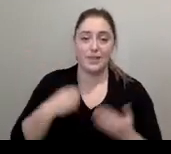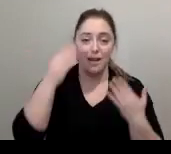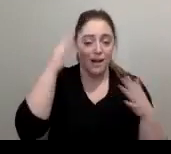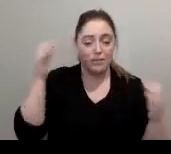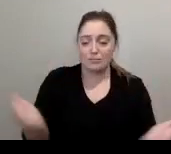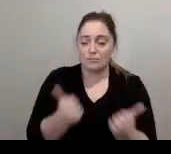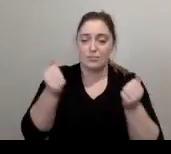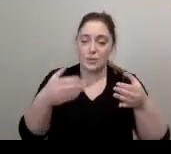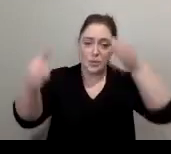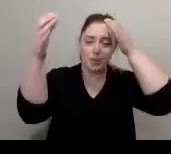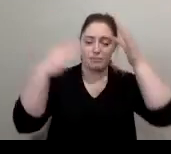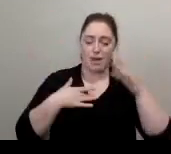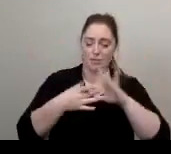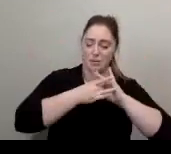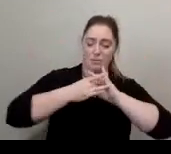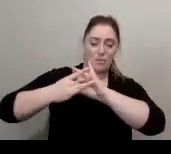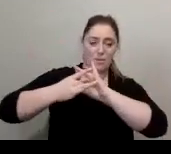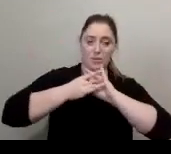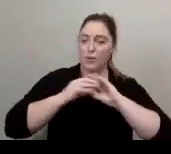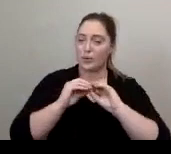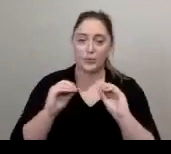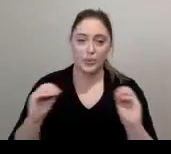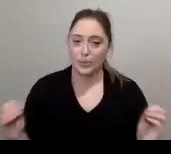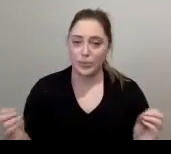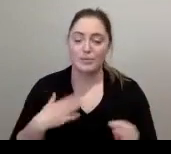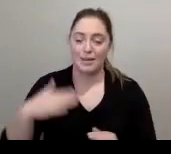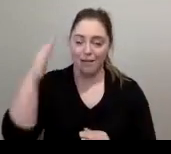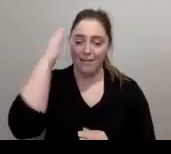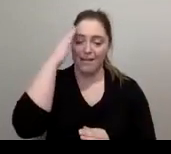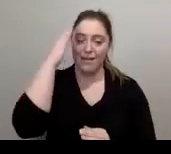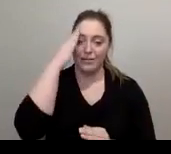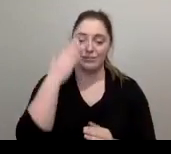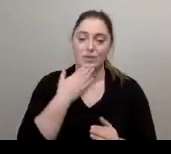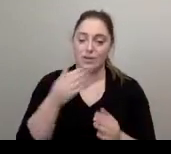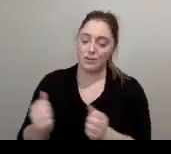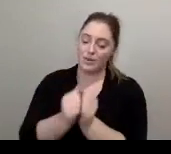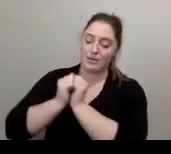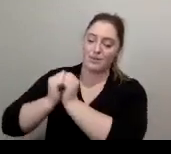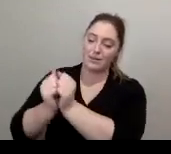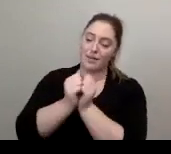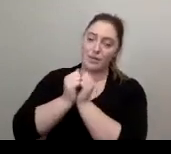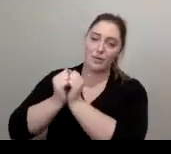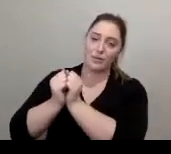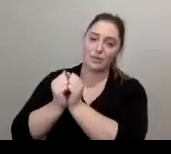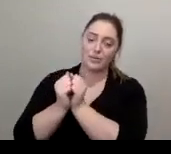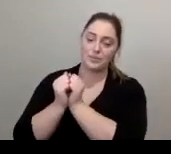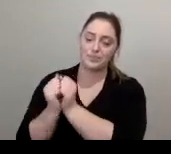where I belong, but I know it feels good to be